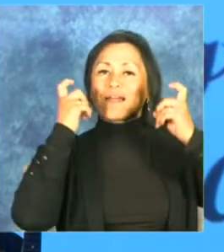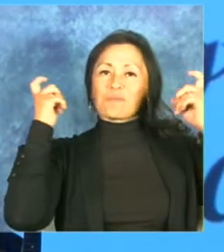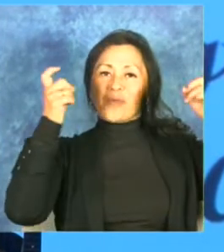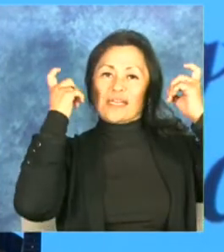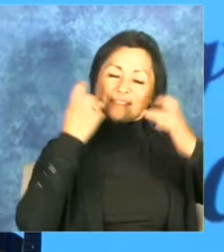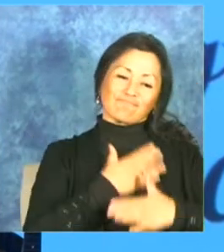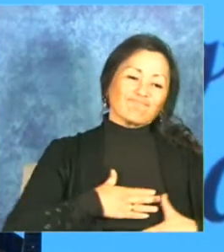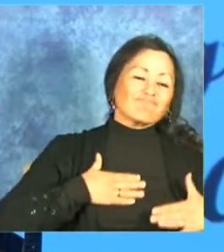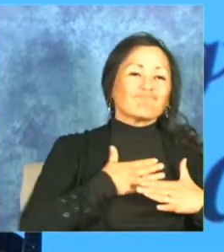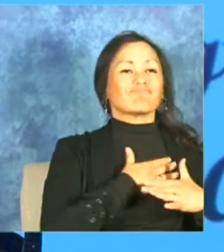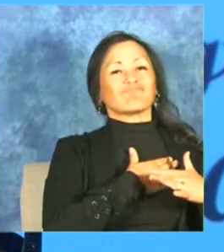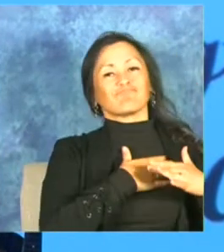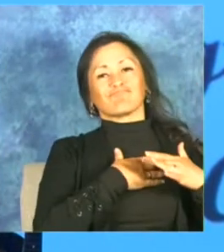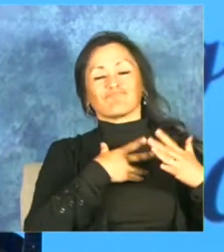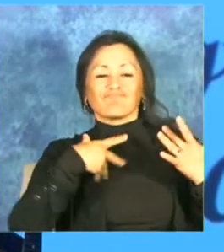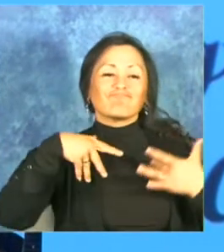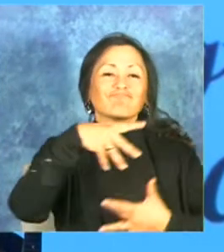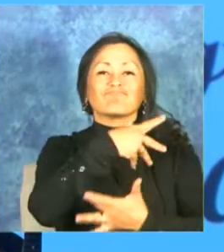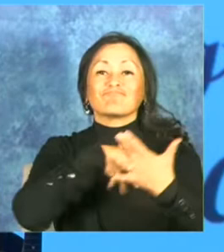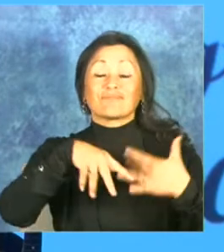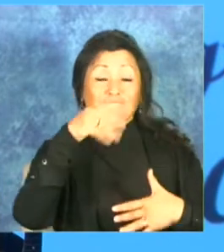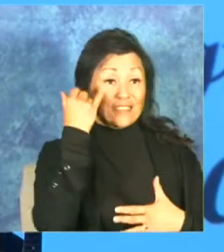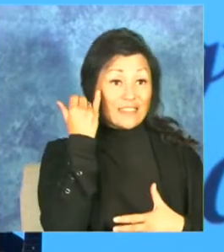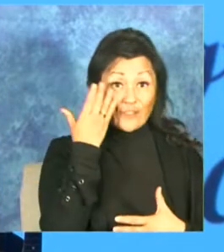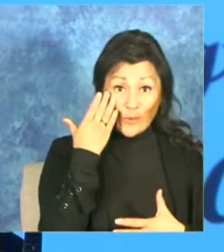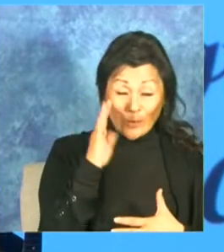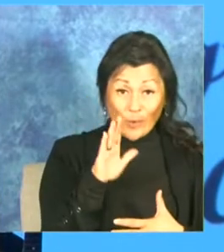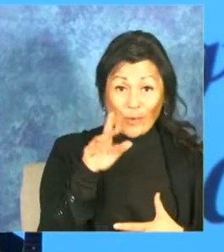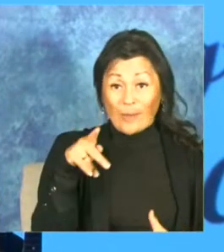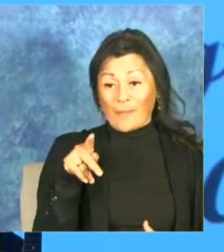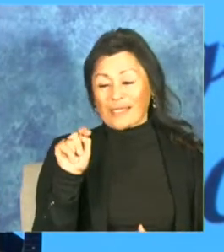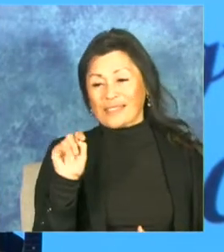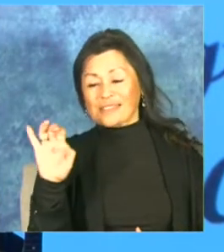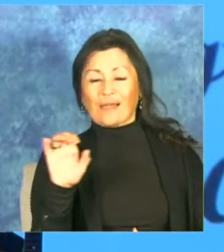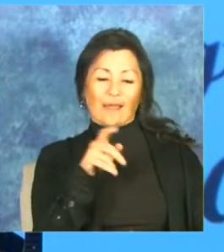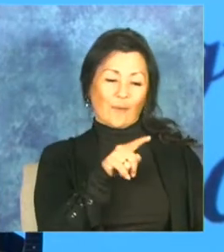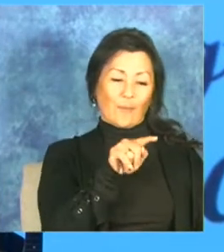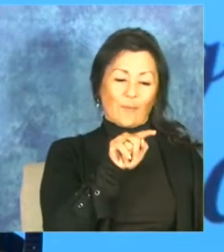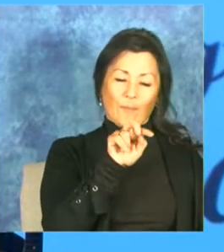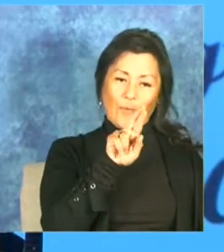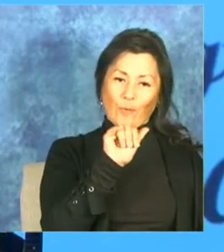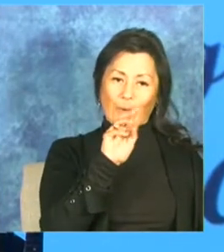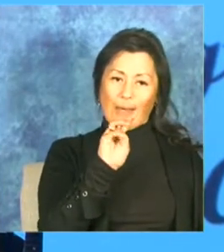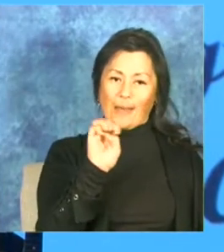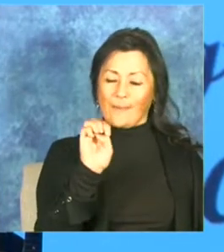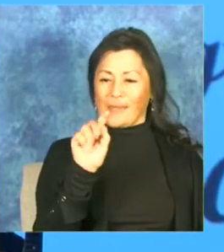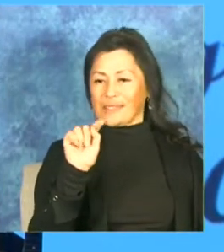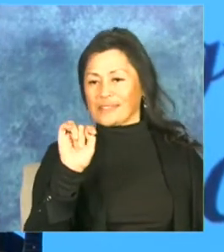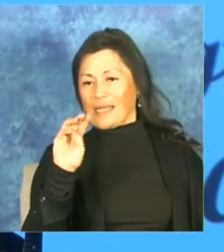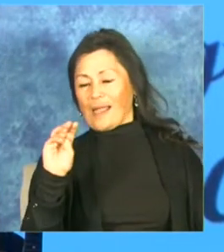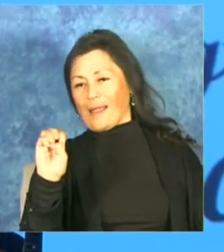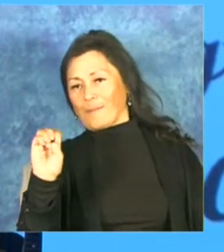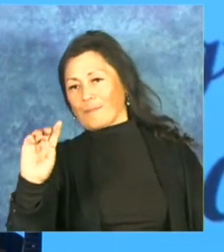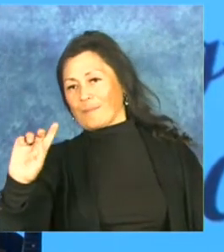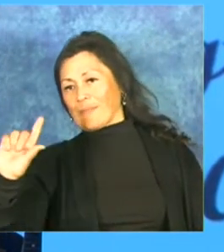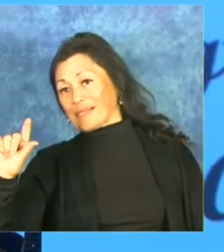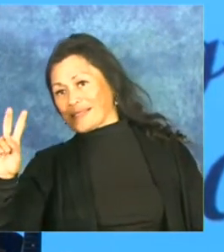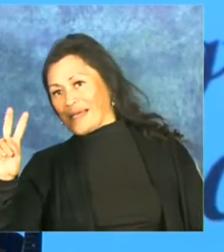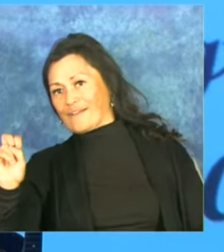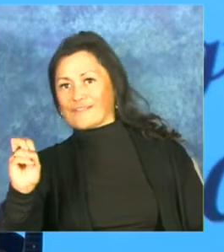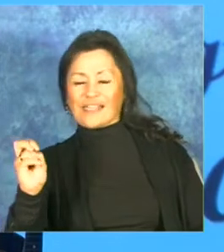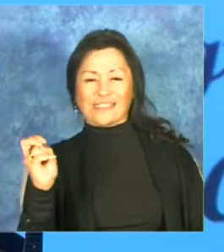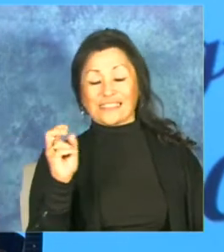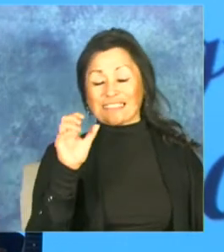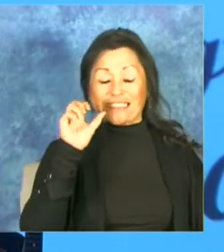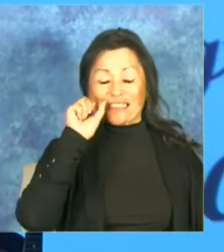and enjoying each other's fellowship. And if you don't know it, PTL means Primetime Live, which is our seniors ministry here